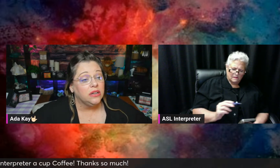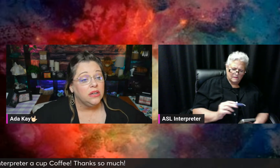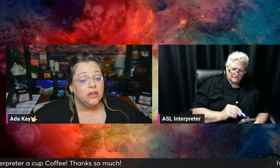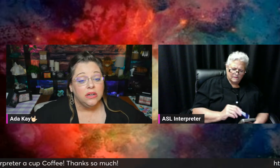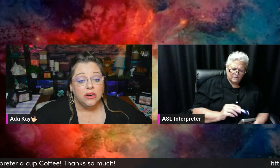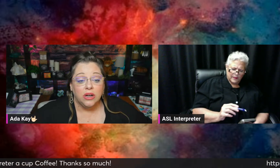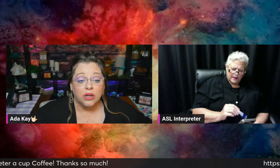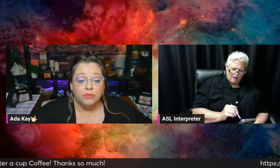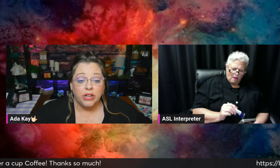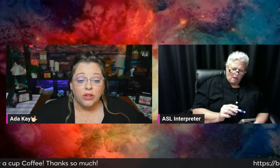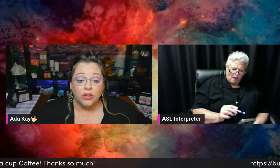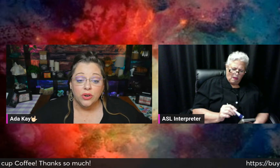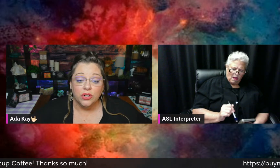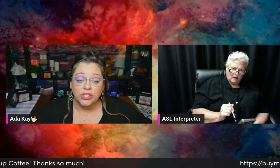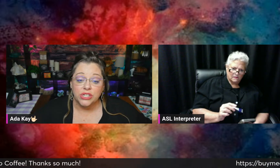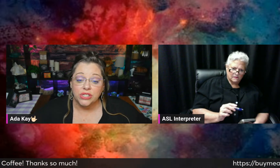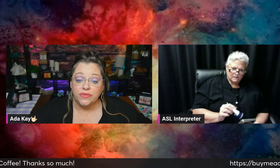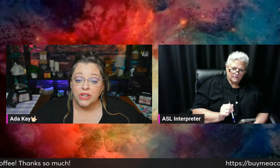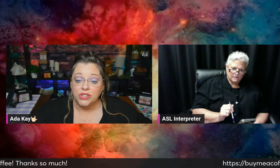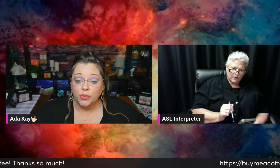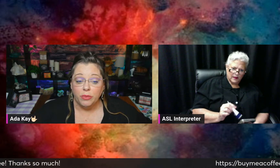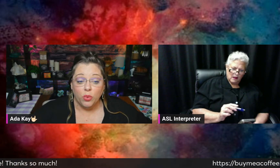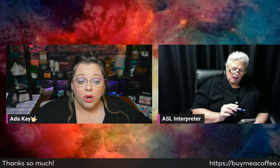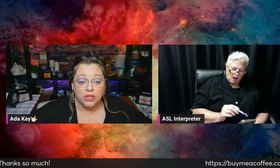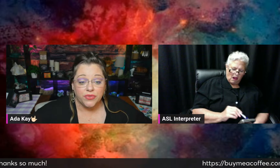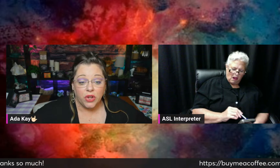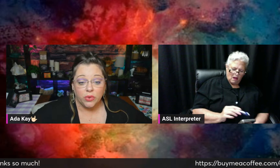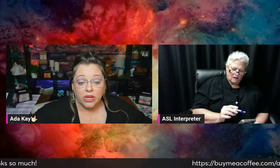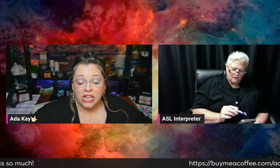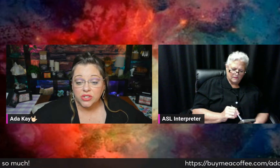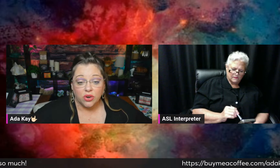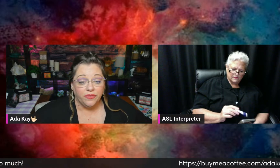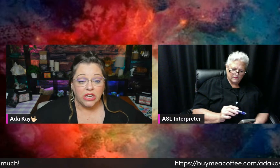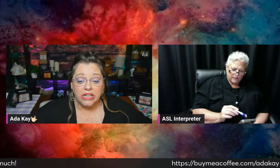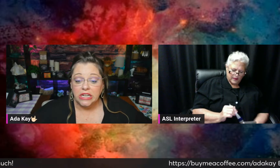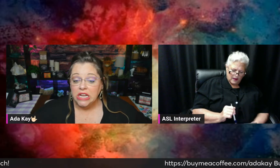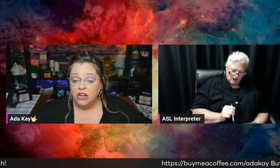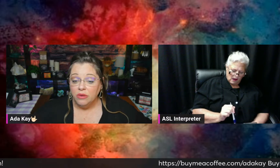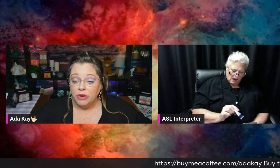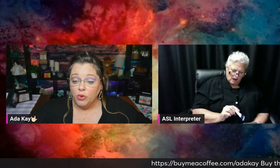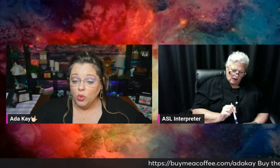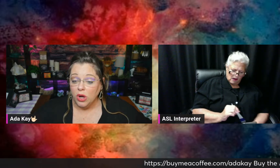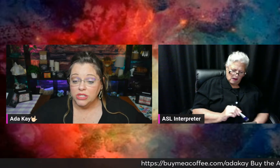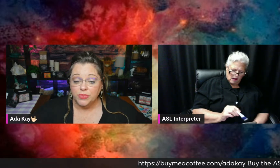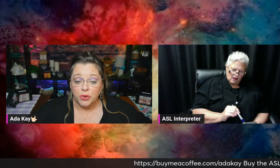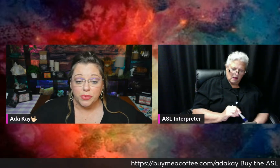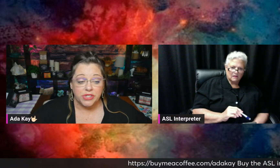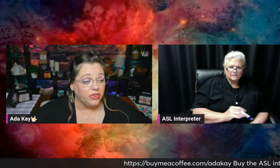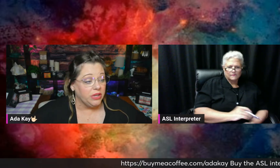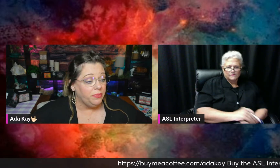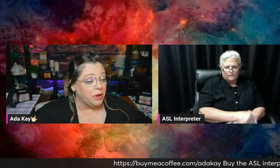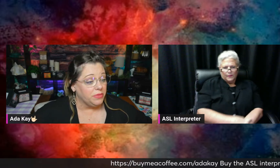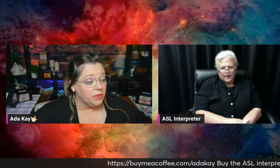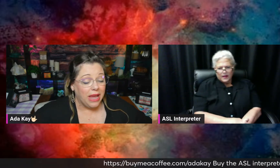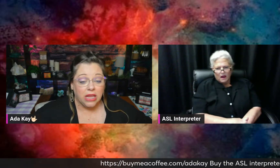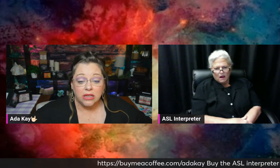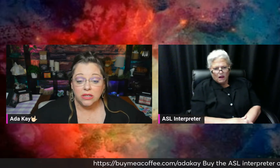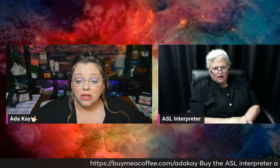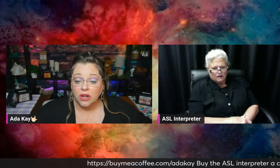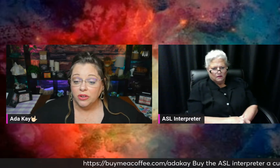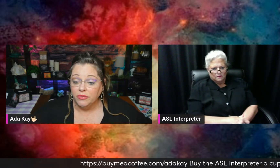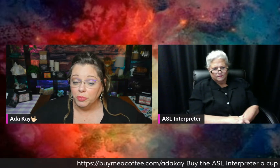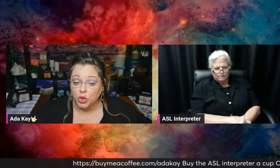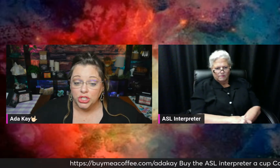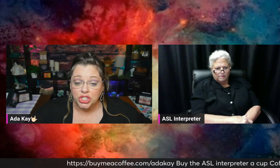Dale Earnhardt sends advice to Bubba Wallace following a NASCAR fine. Bubba Wallace purposefully bumped the back